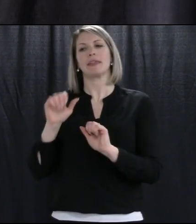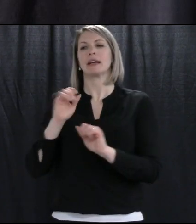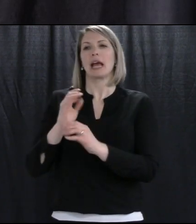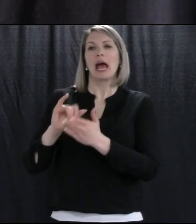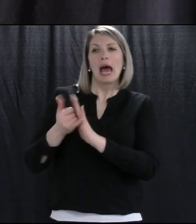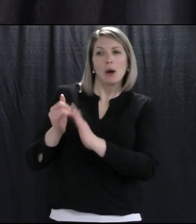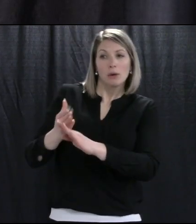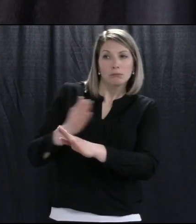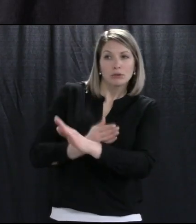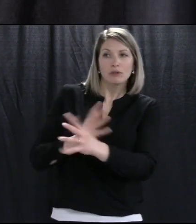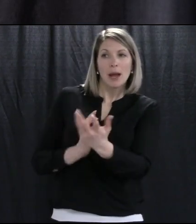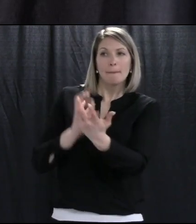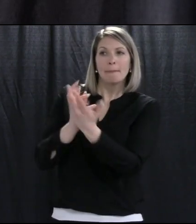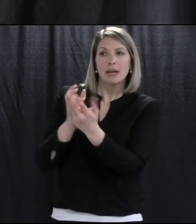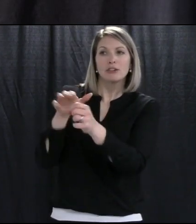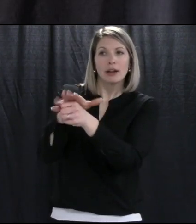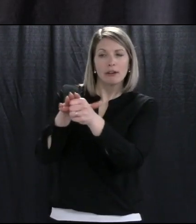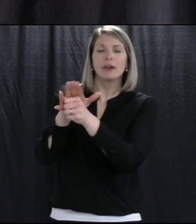happy to look at.